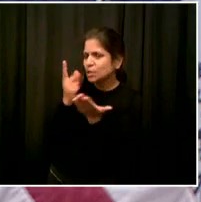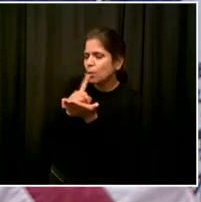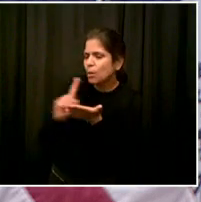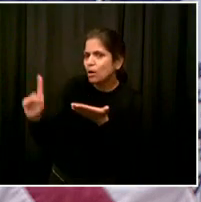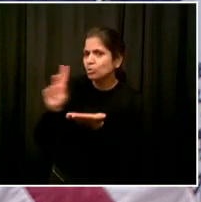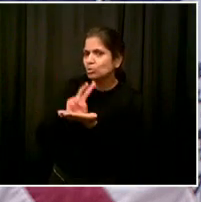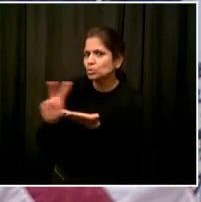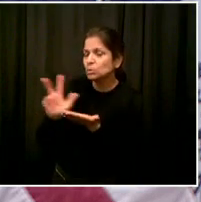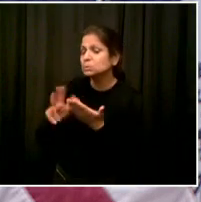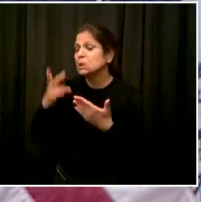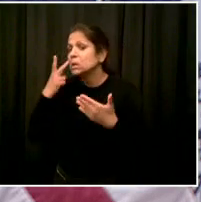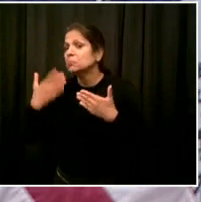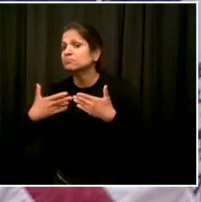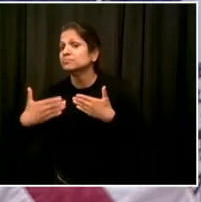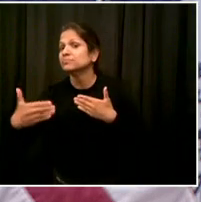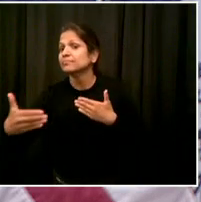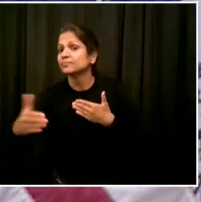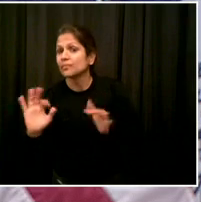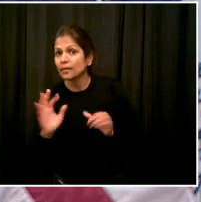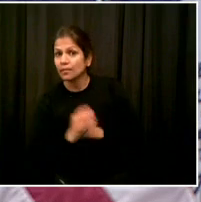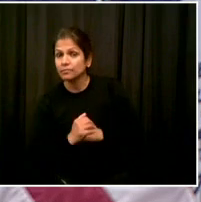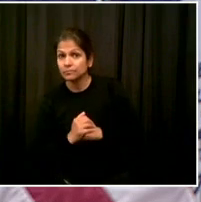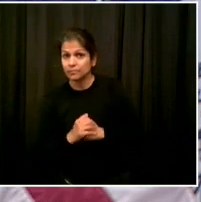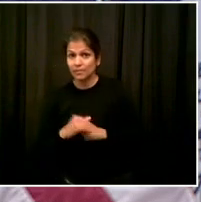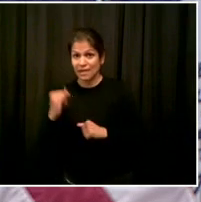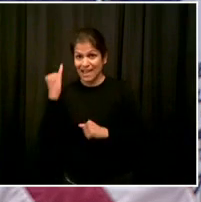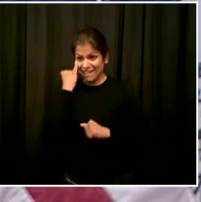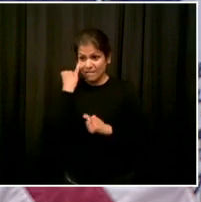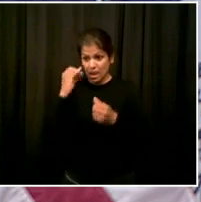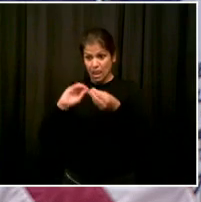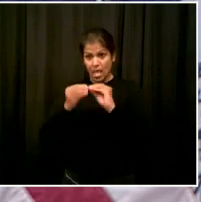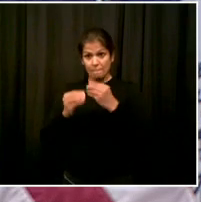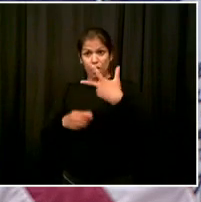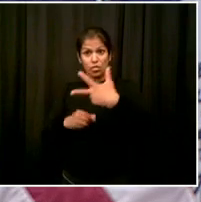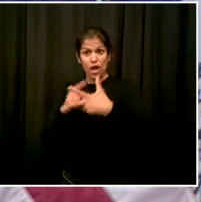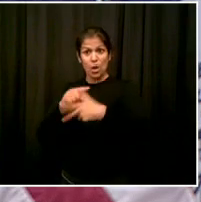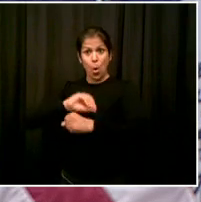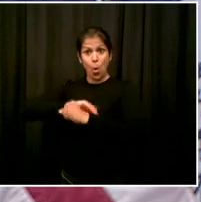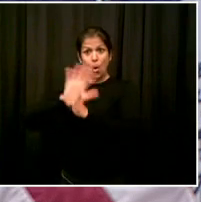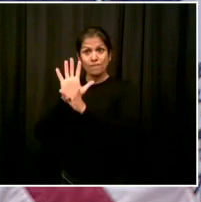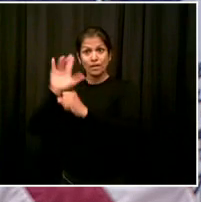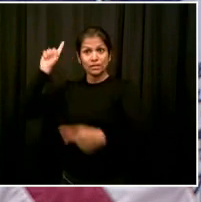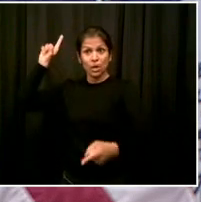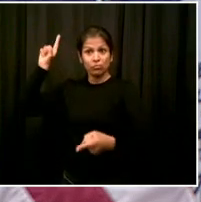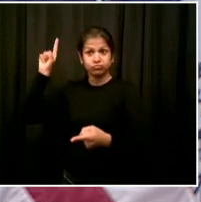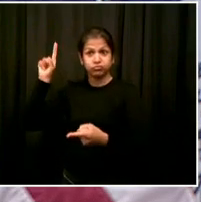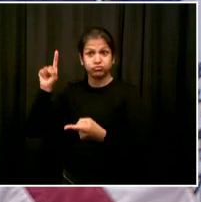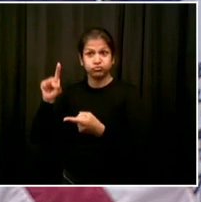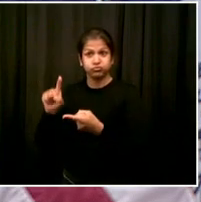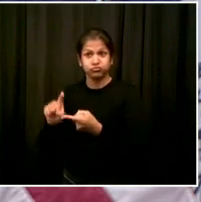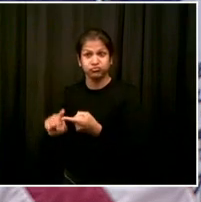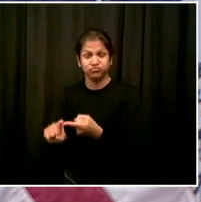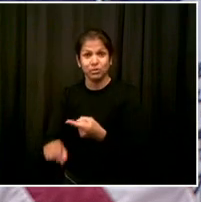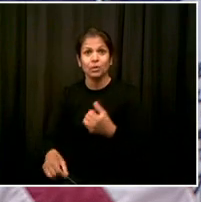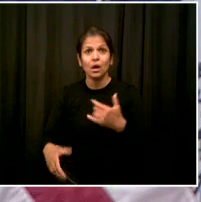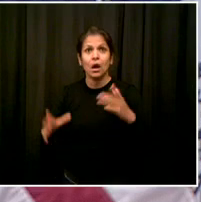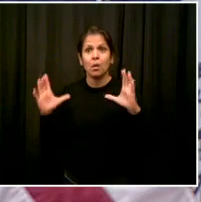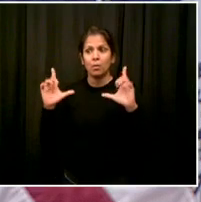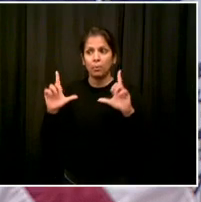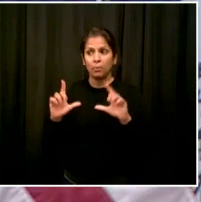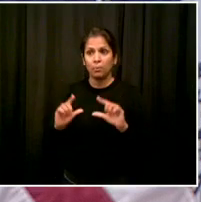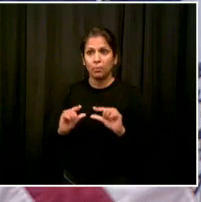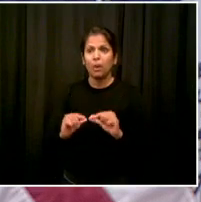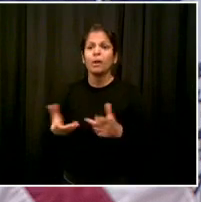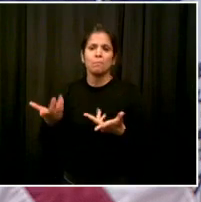doors wider for more and more in-person education. If we have a setback, we're going to deal with that. We all know, I've had this conversation with